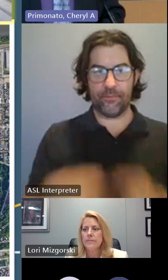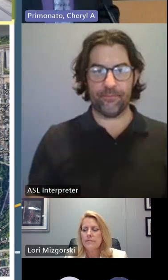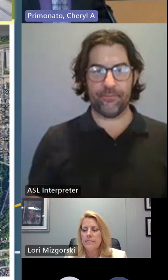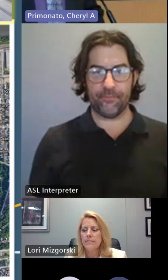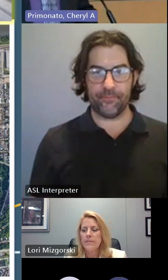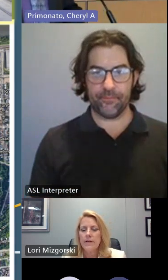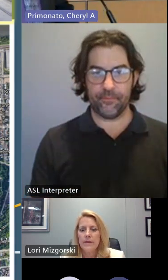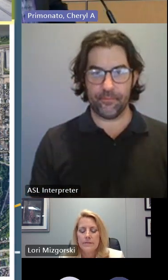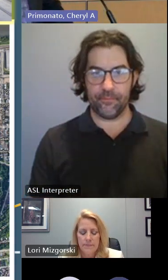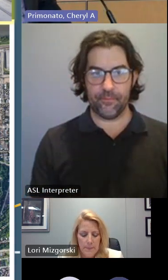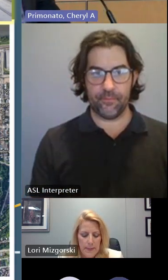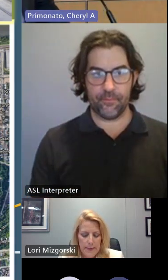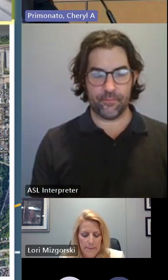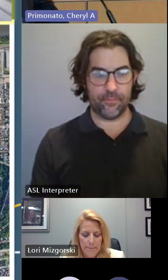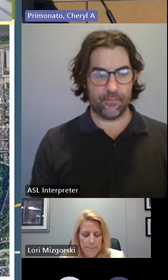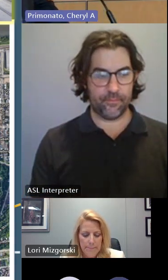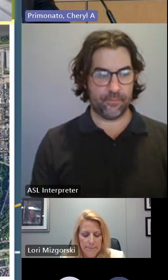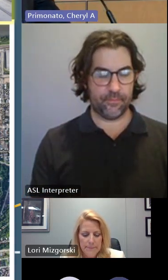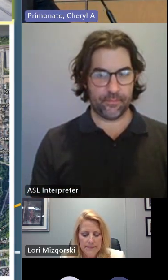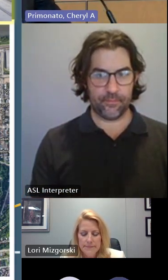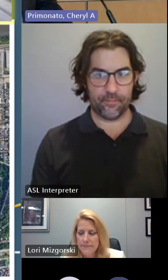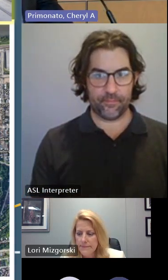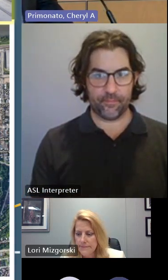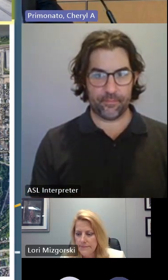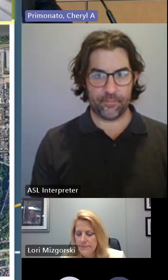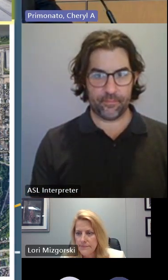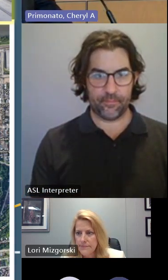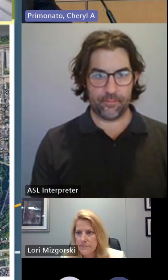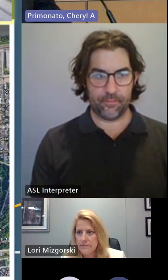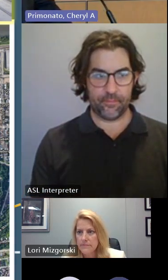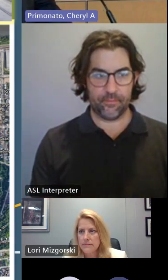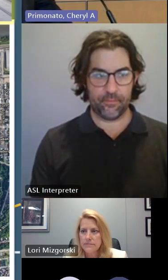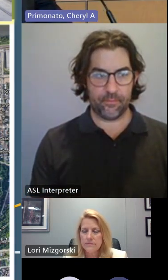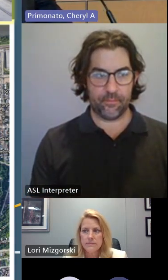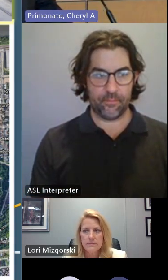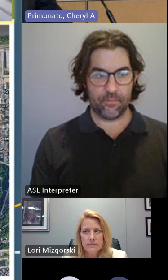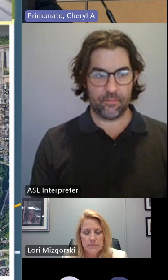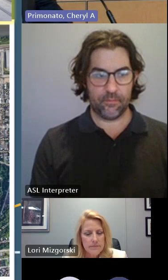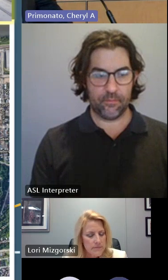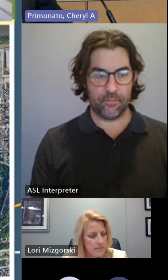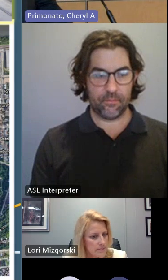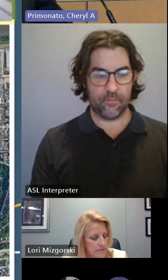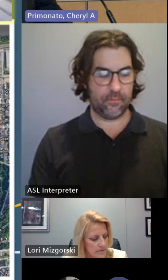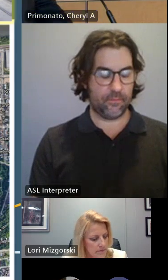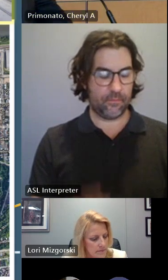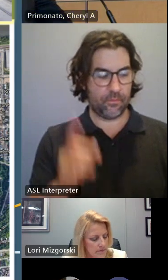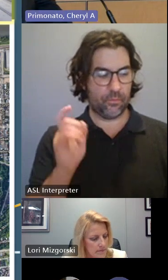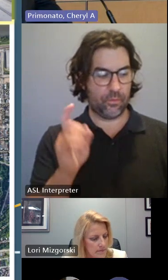I have a question as it relates to notifying and engaging with